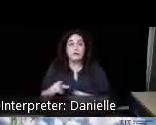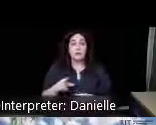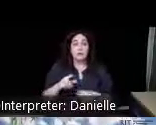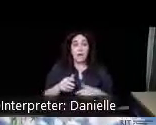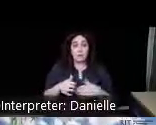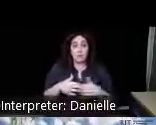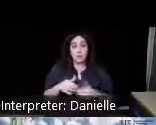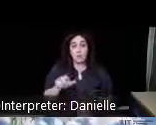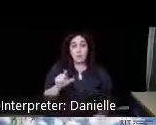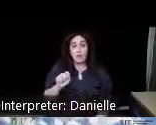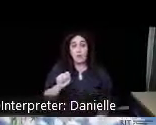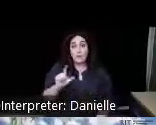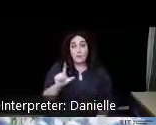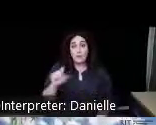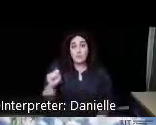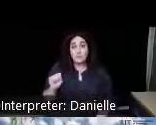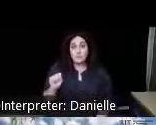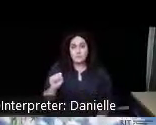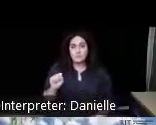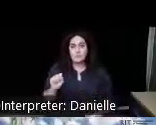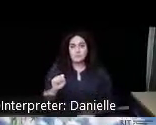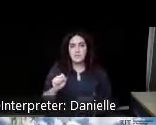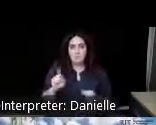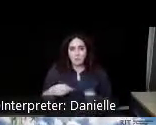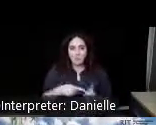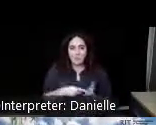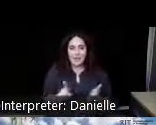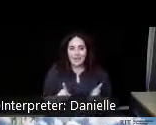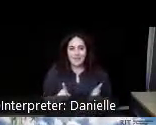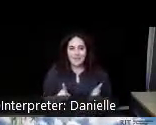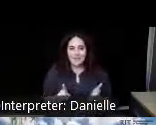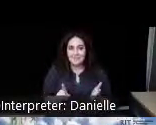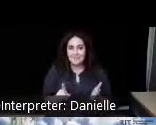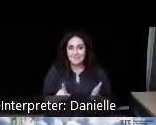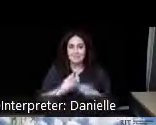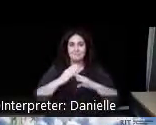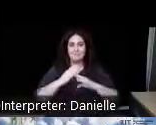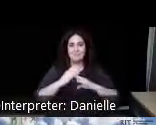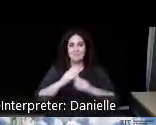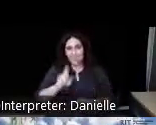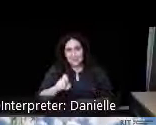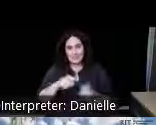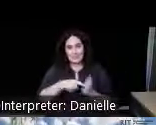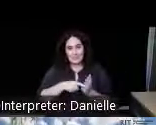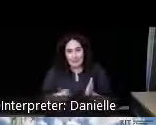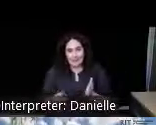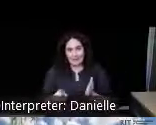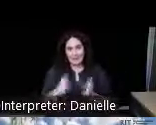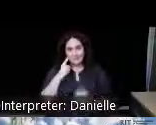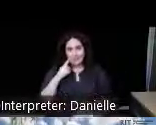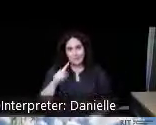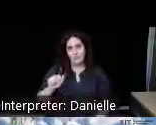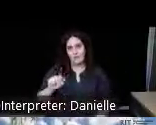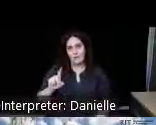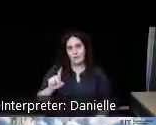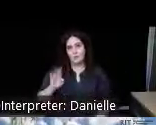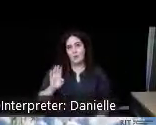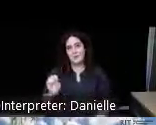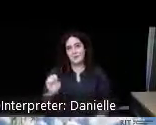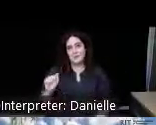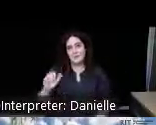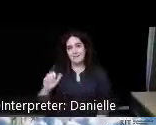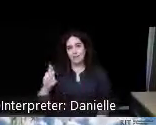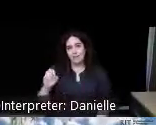actually paywalled. They're only with the paid version of Adobe Acrobat. And we found that students and